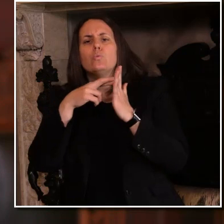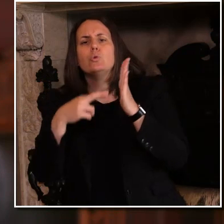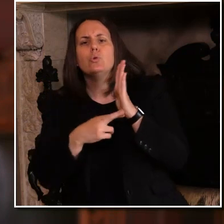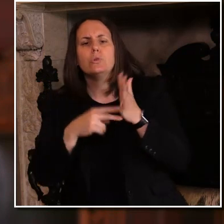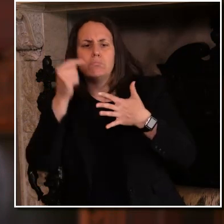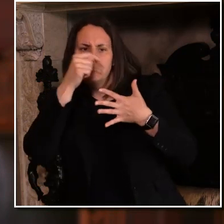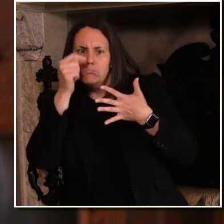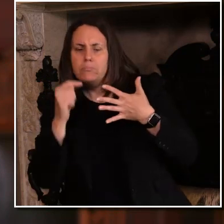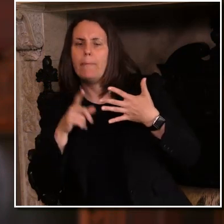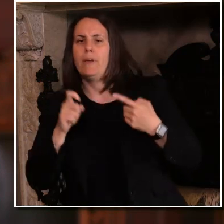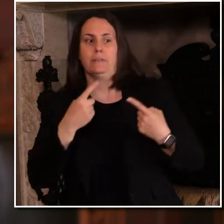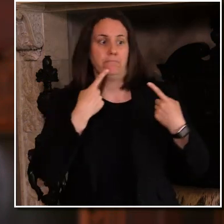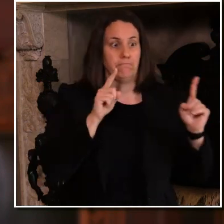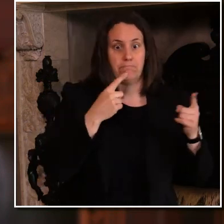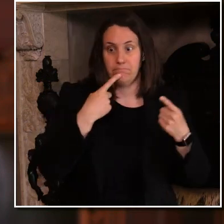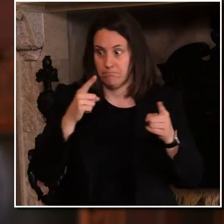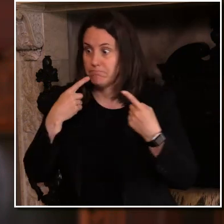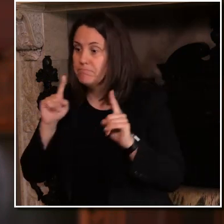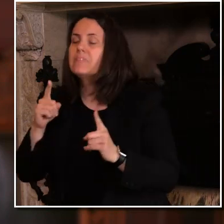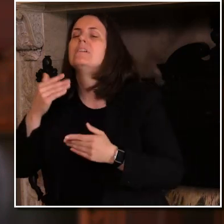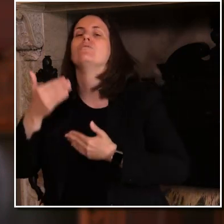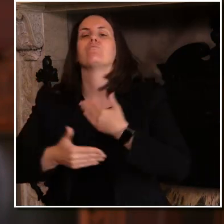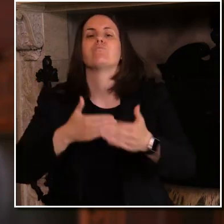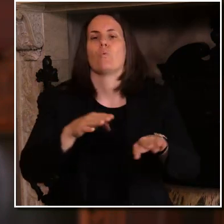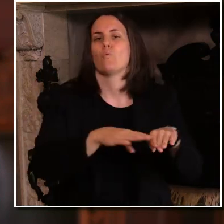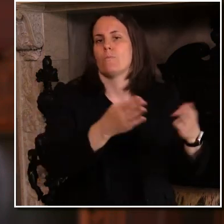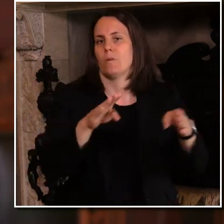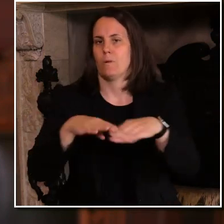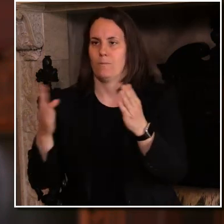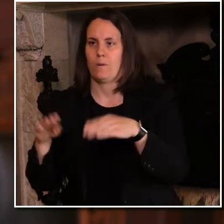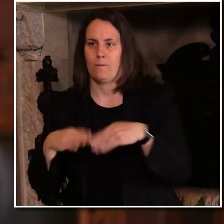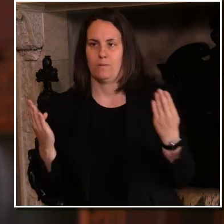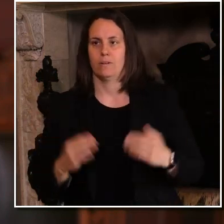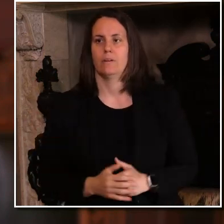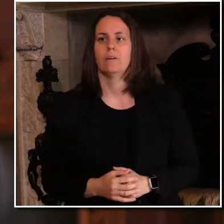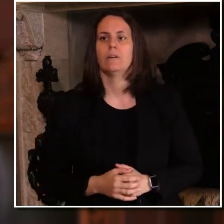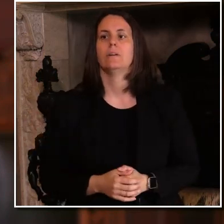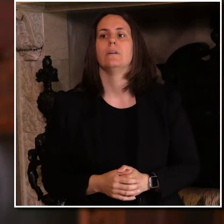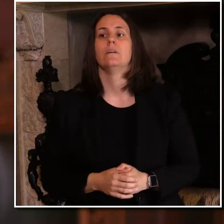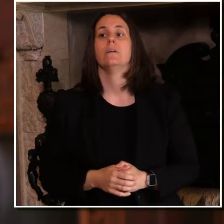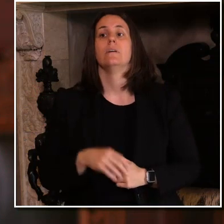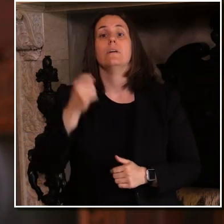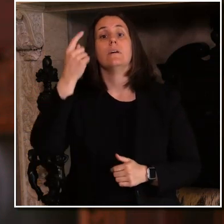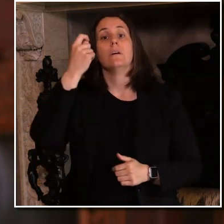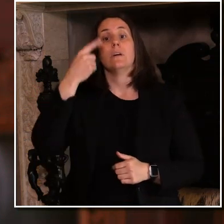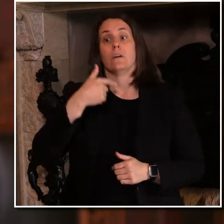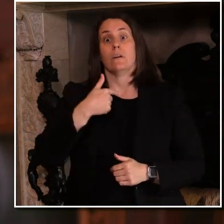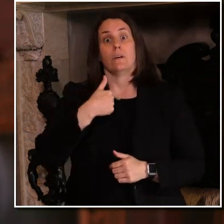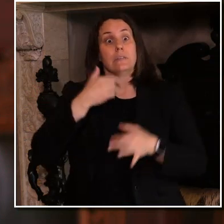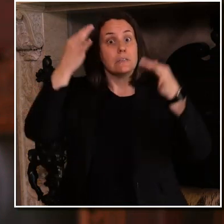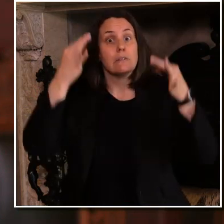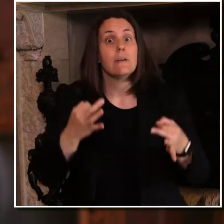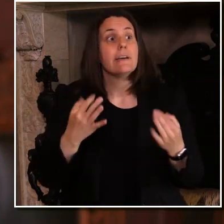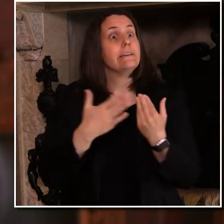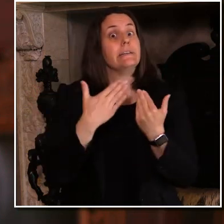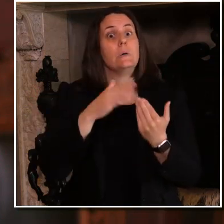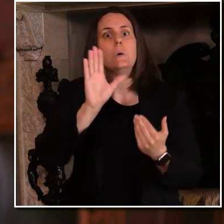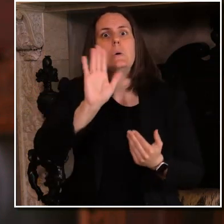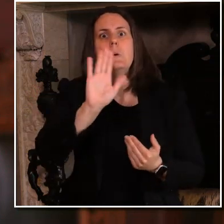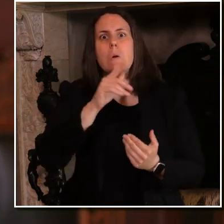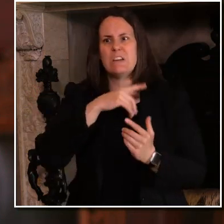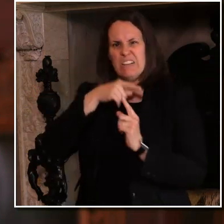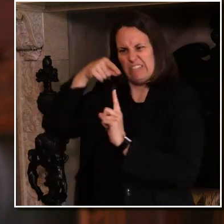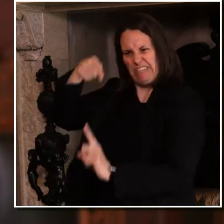policy decisions based on data and science and committed to sharing that data with you. And so here's where things stand